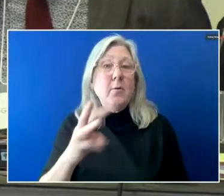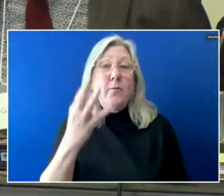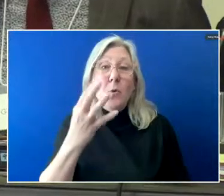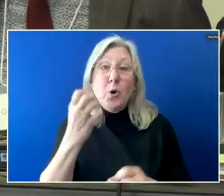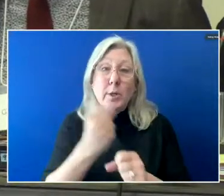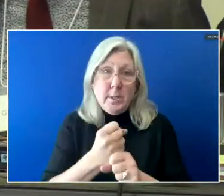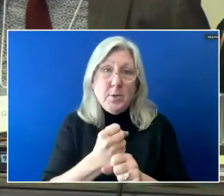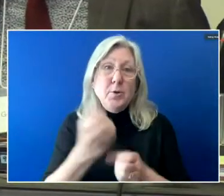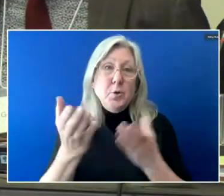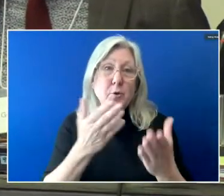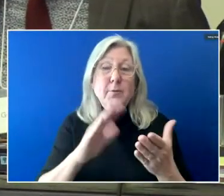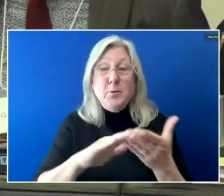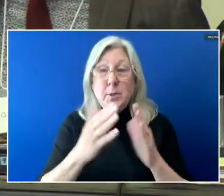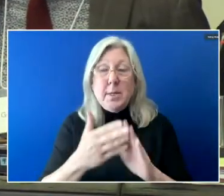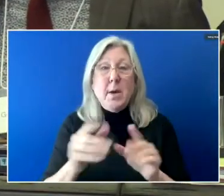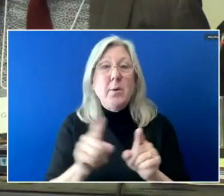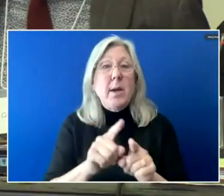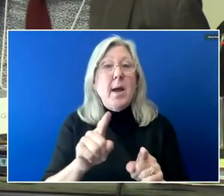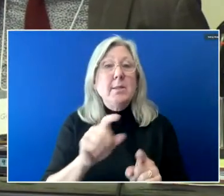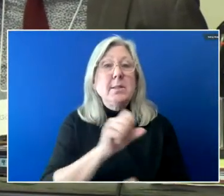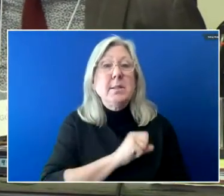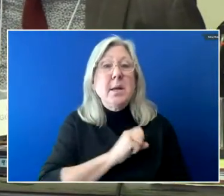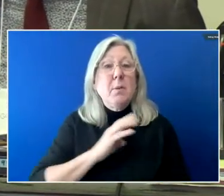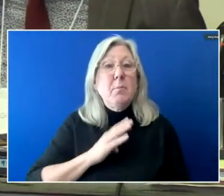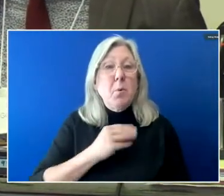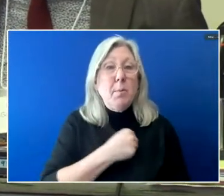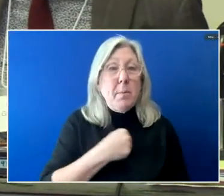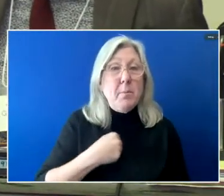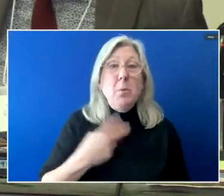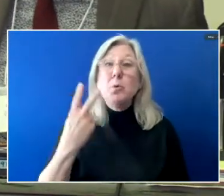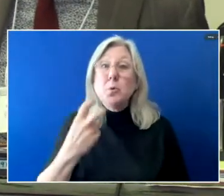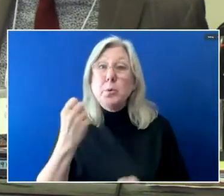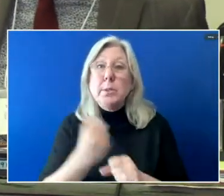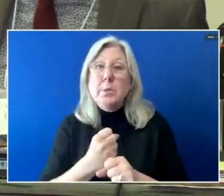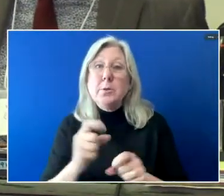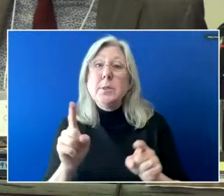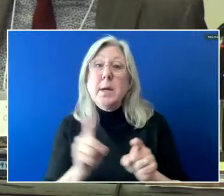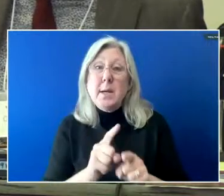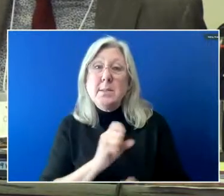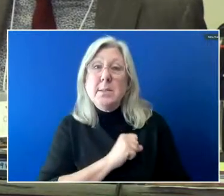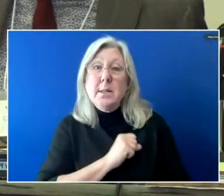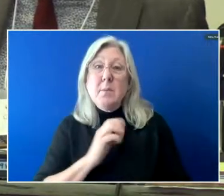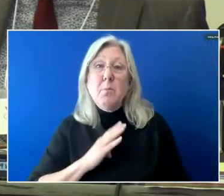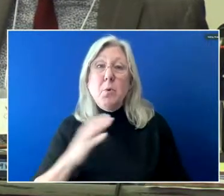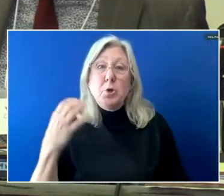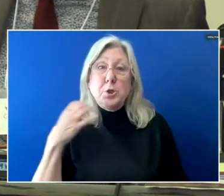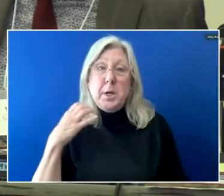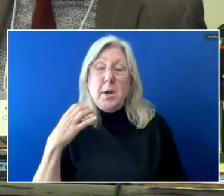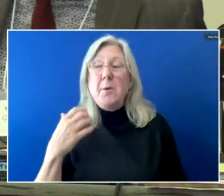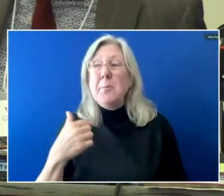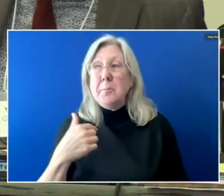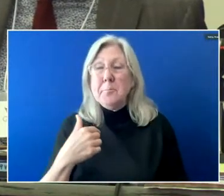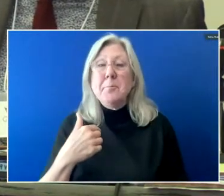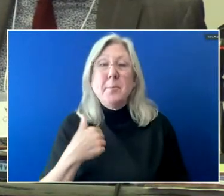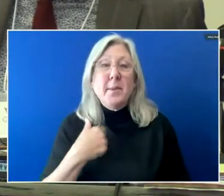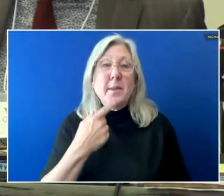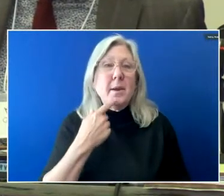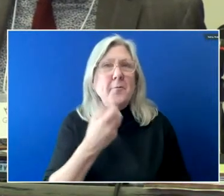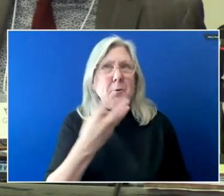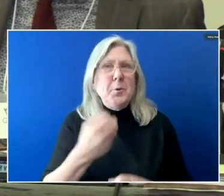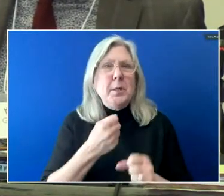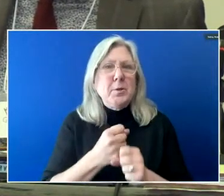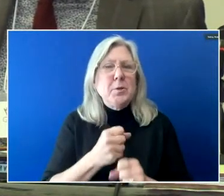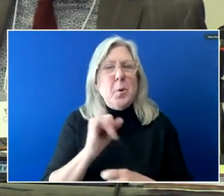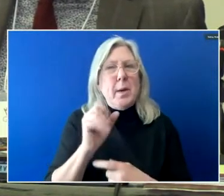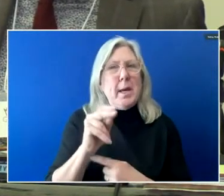member and two years as select board chair I stated a few years ago that Ian exhibited